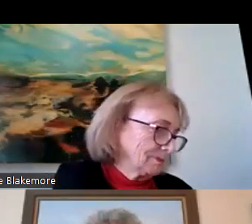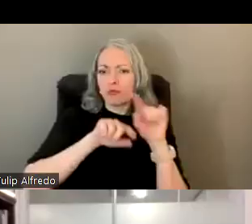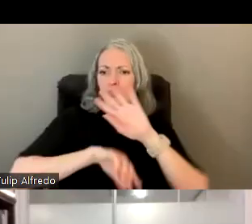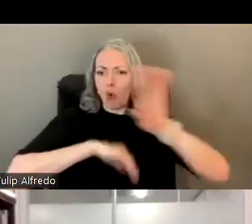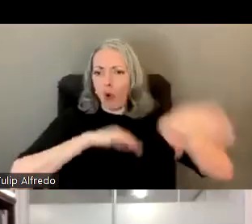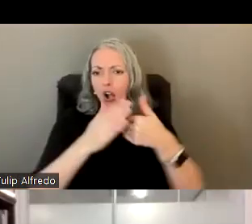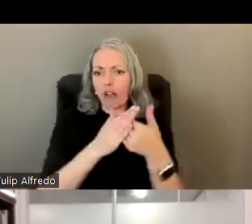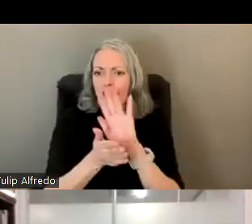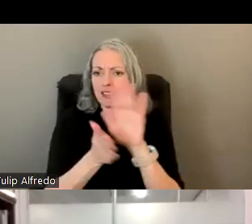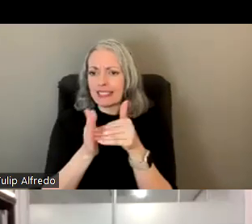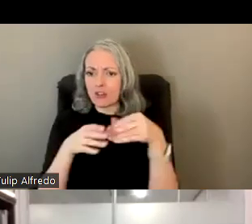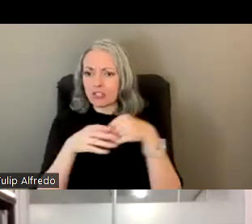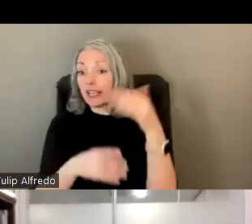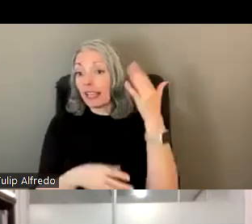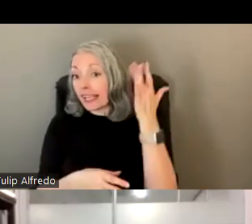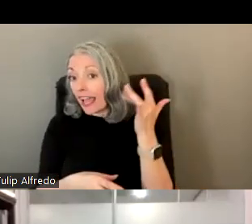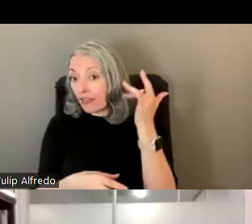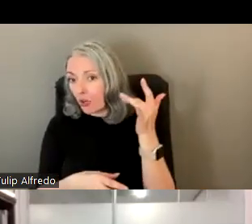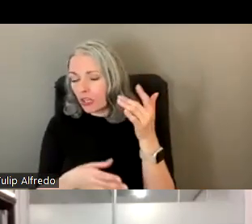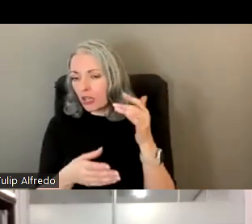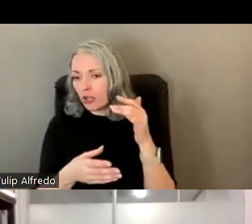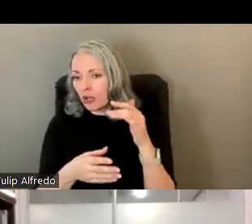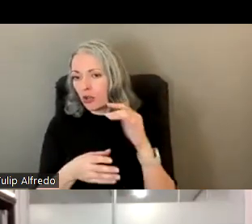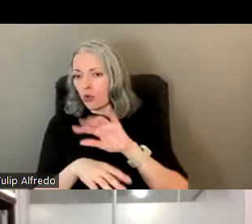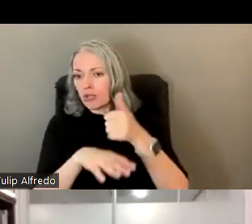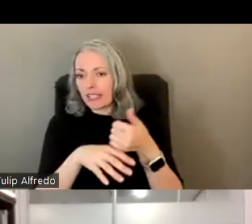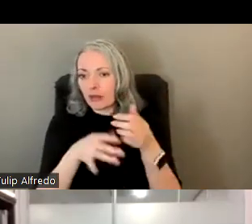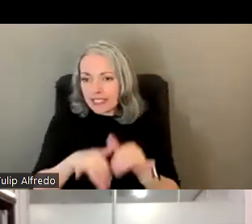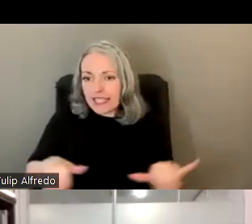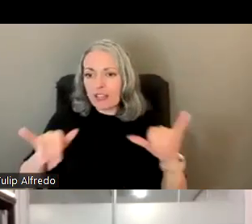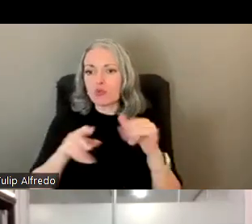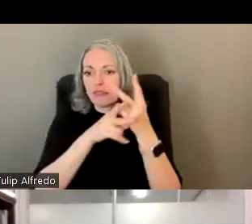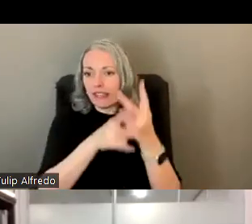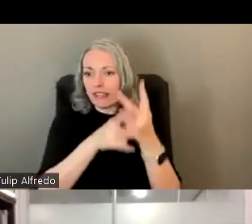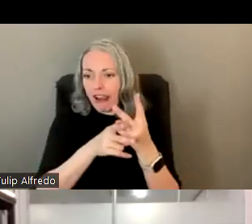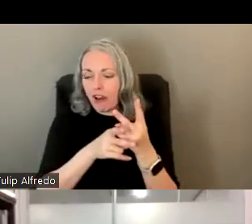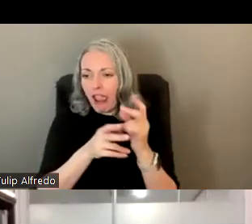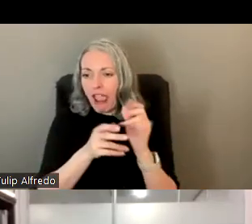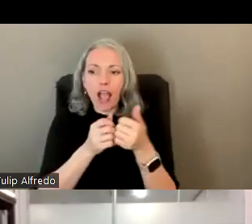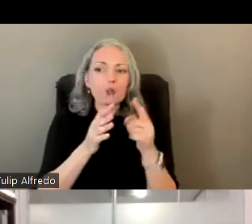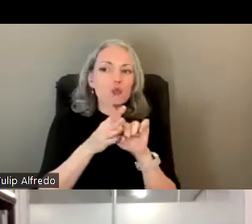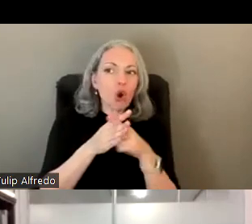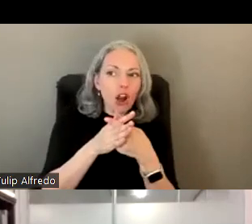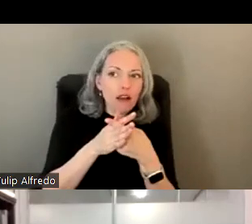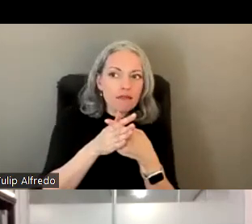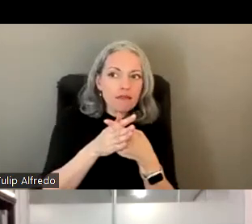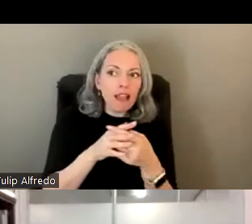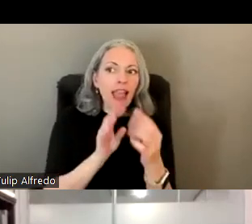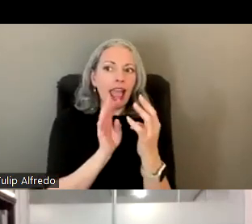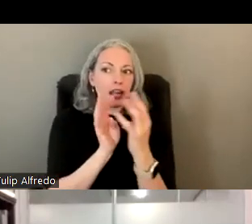California. We came up with standards of care and ways that we could start. And I met with